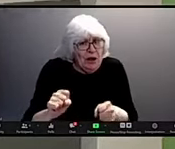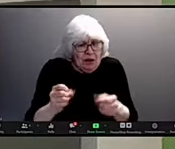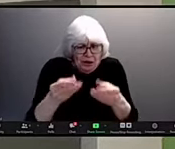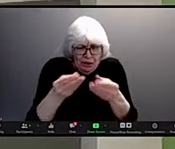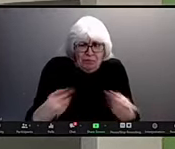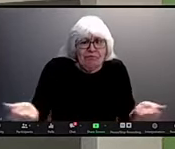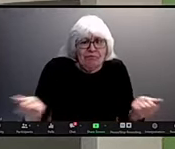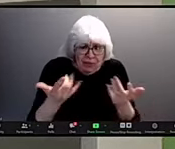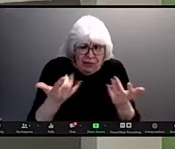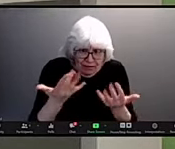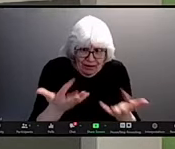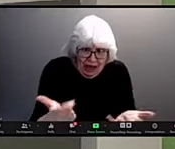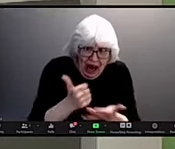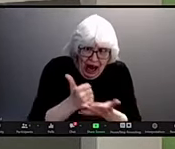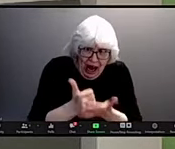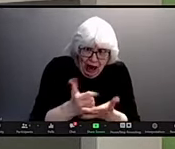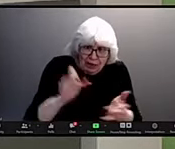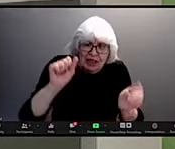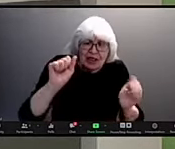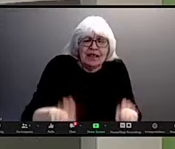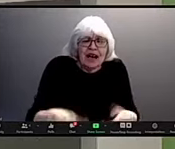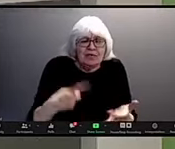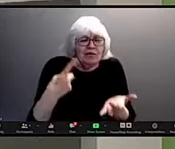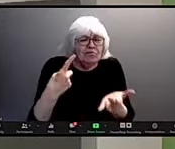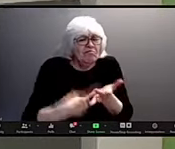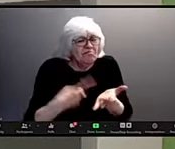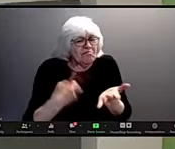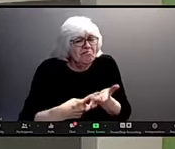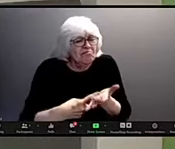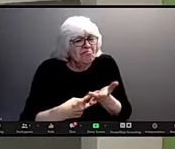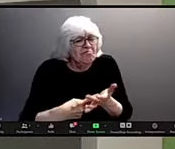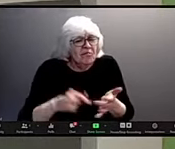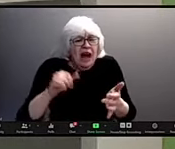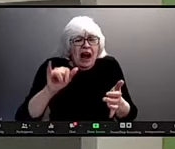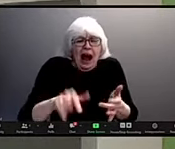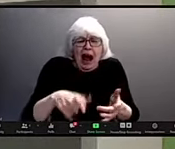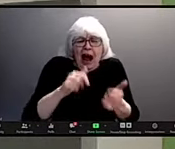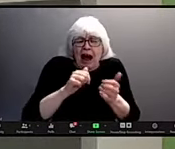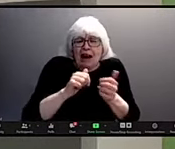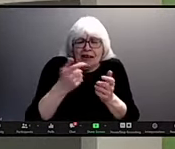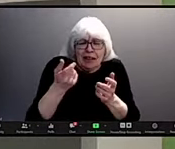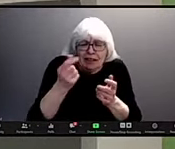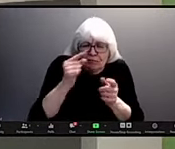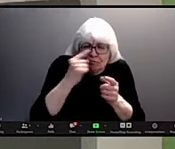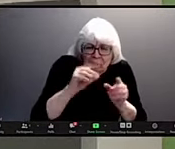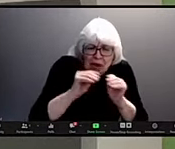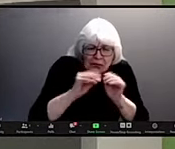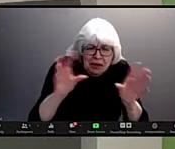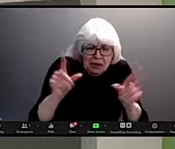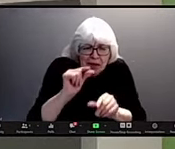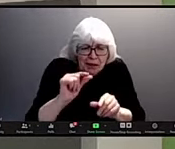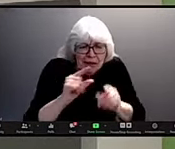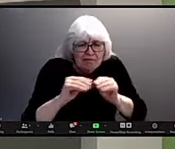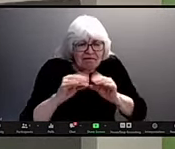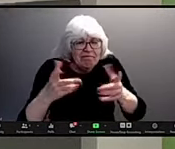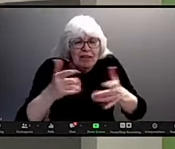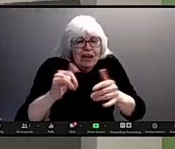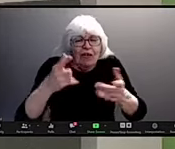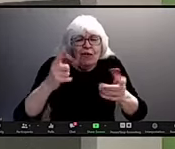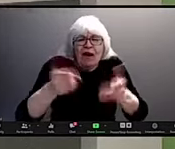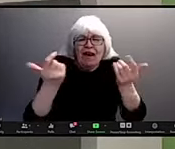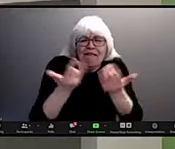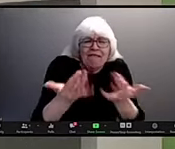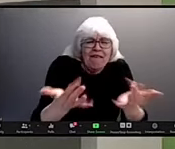a little bit about what goes into getting us to that point, or what still needs to happen before you and your colleagues feel comfortable